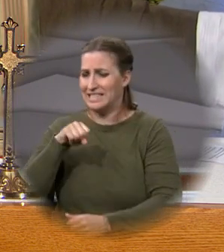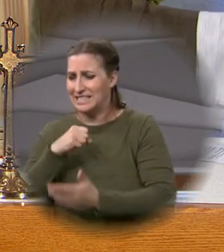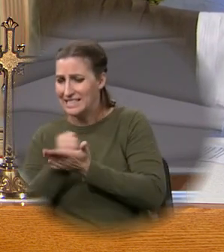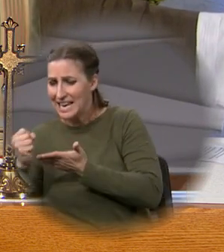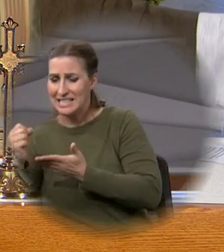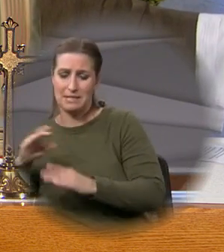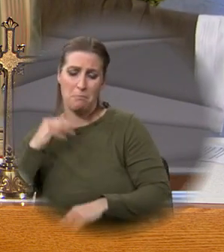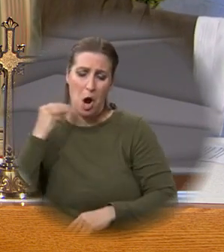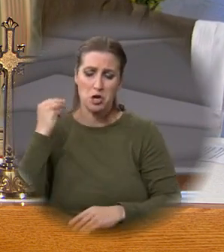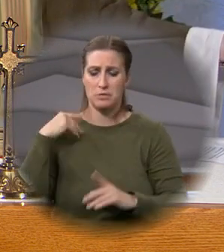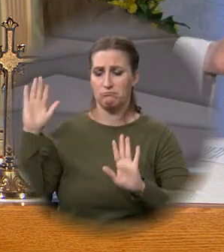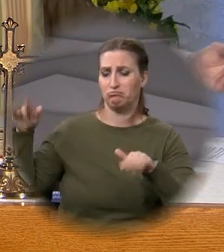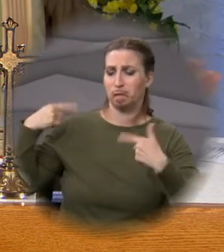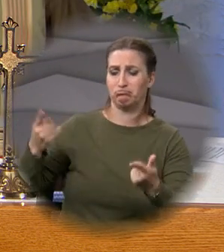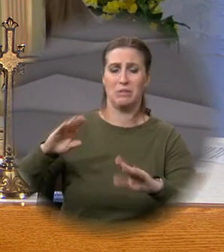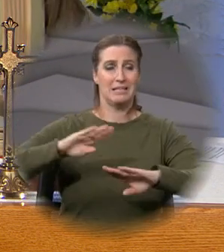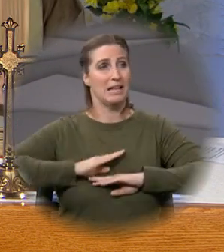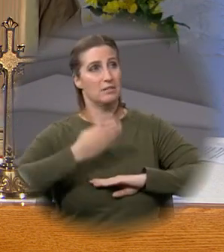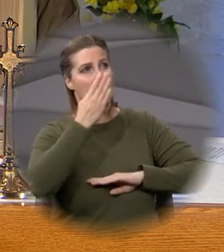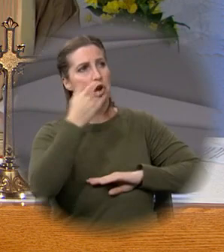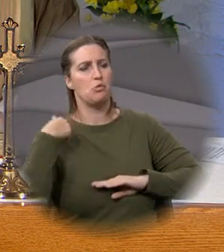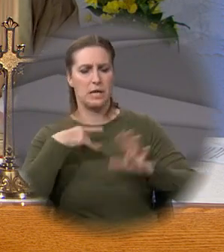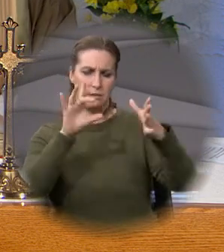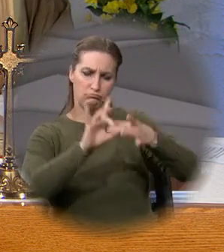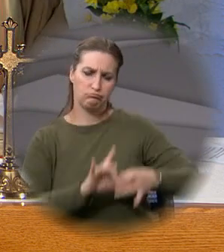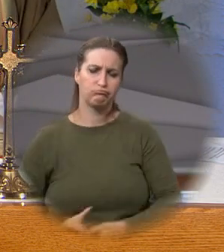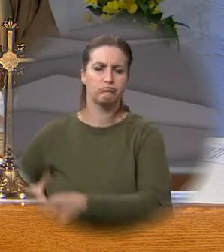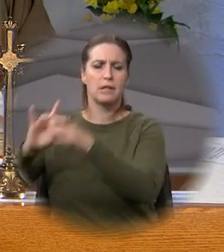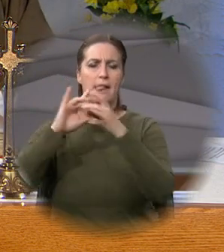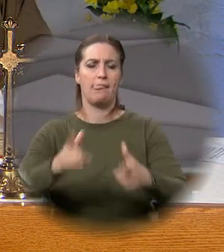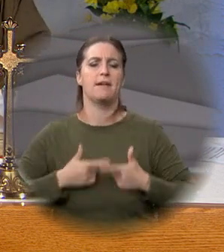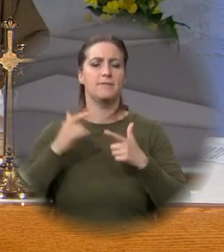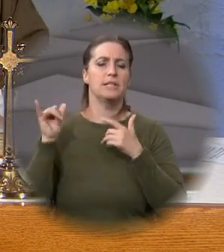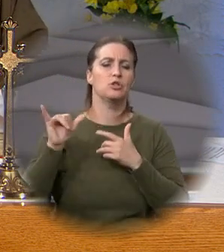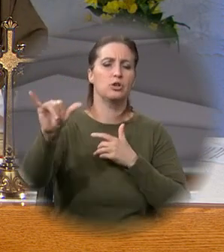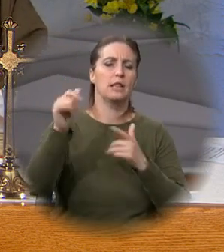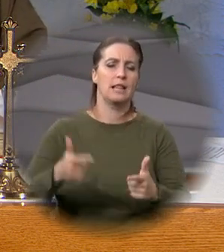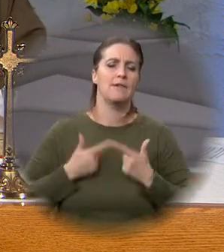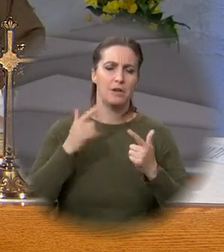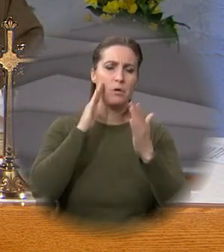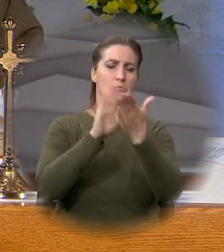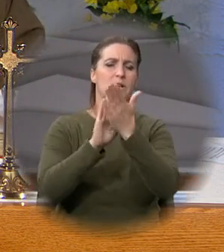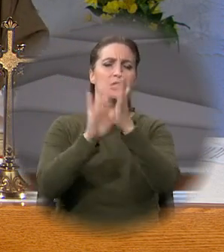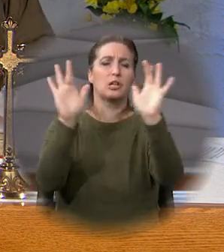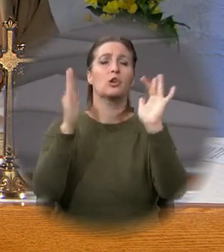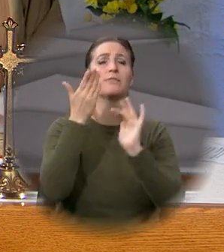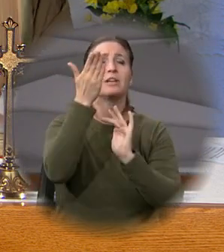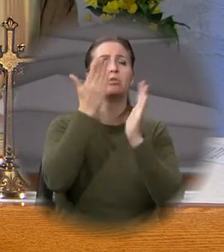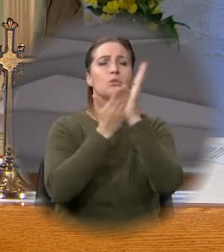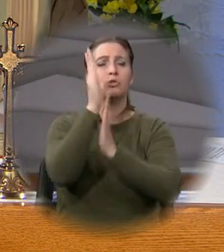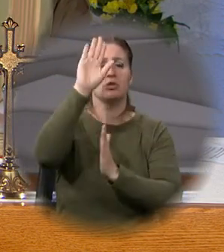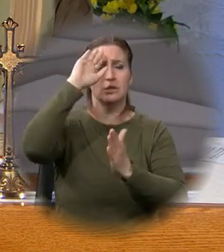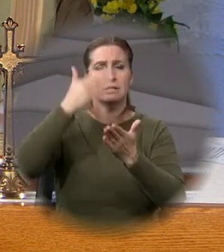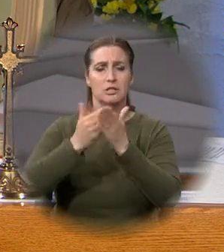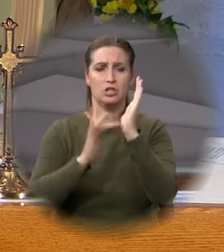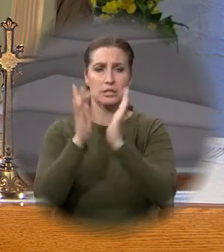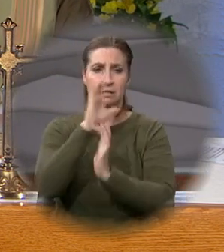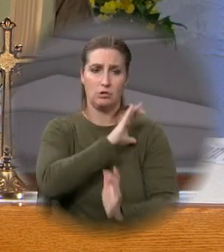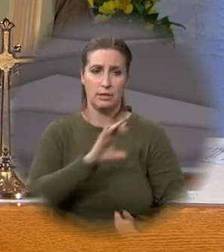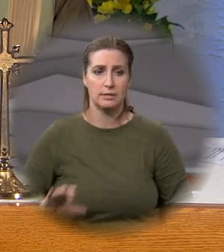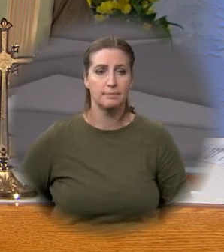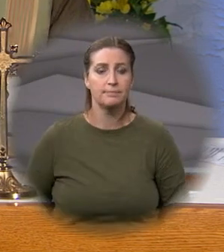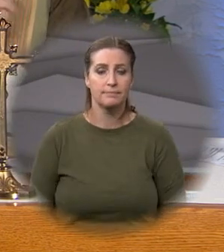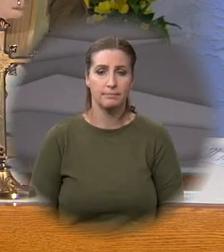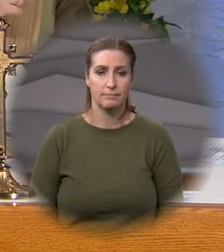who have pleased you throughout the ages, we may merit to be co-heirs to eternal life, may praise and glorify you through your Son,